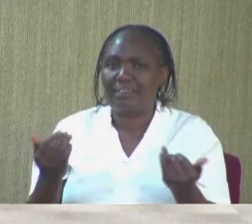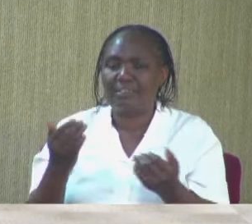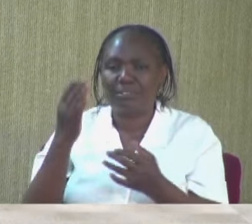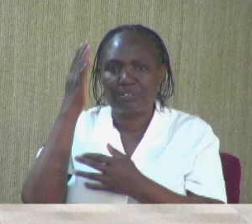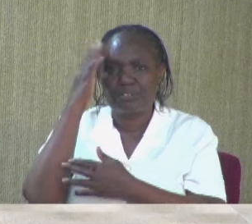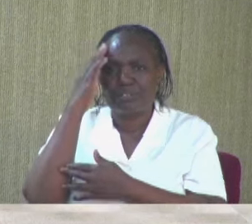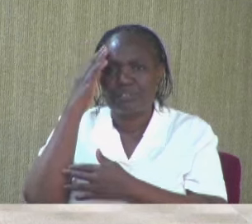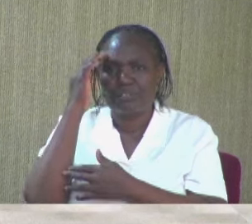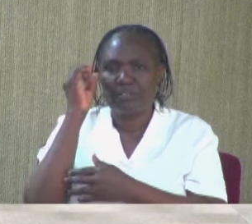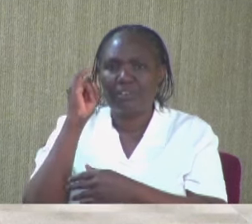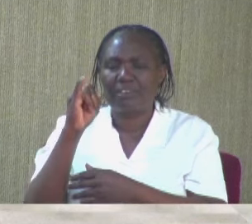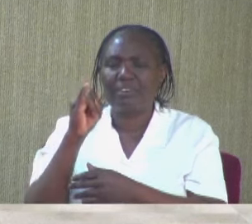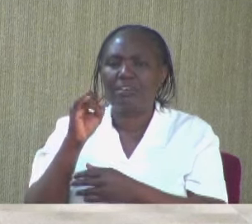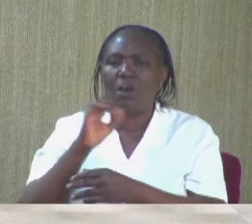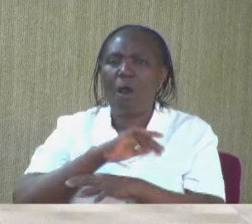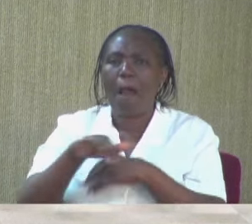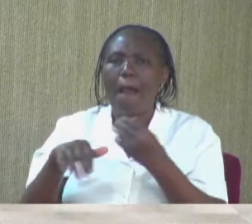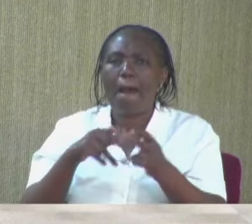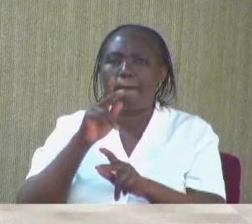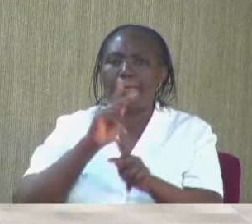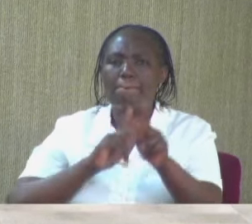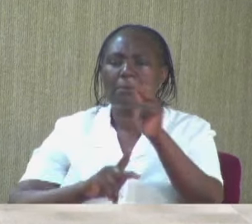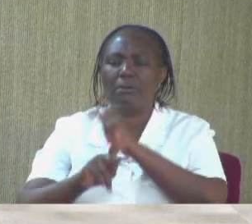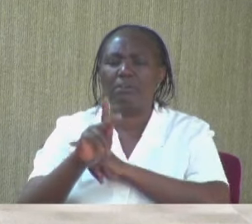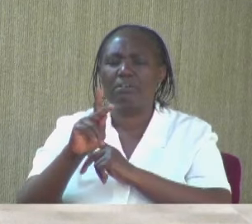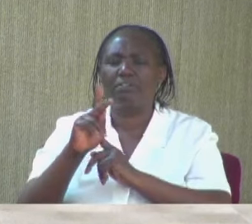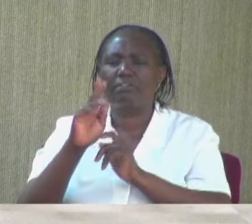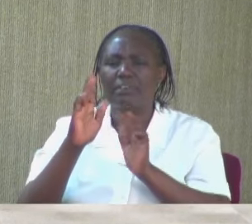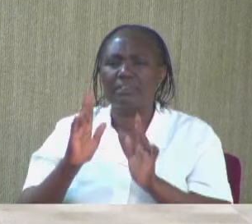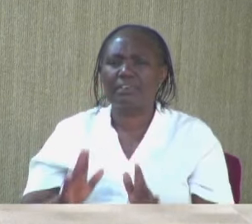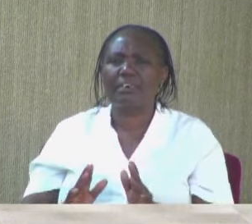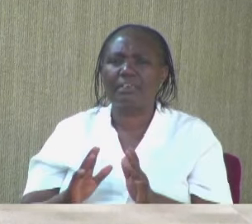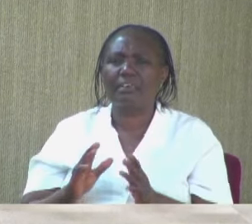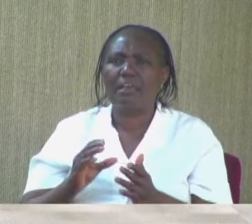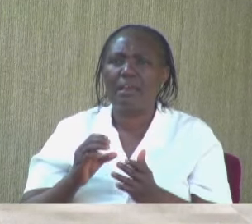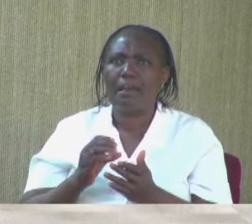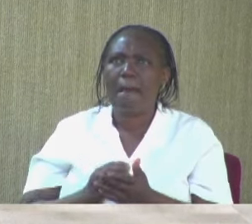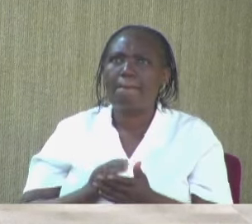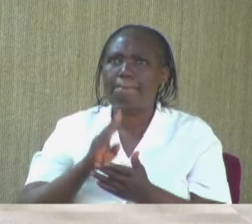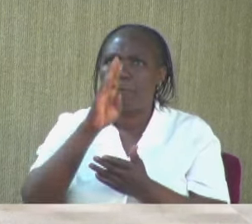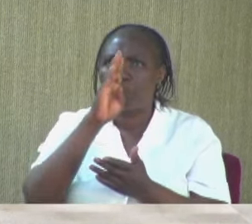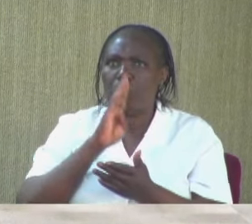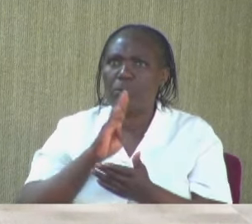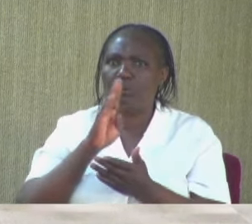Or a prophet can also borrow statements from other authors